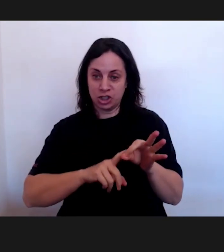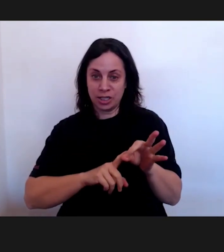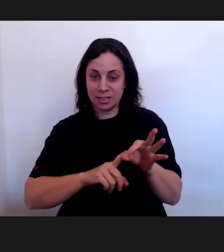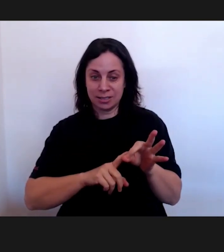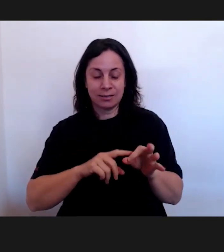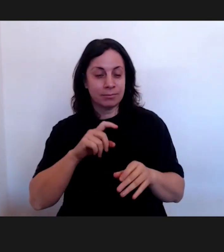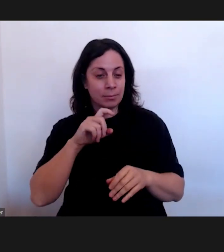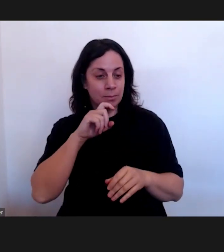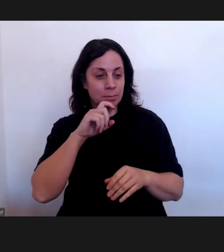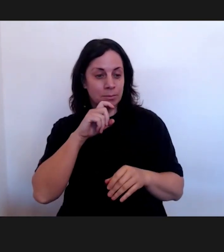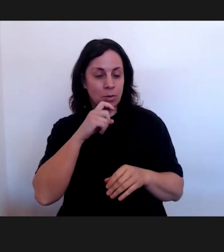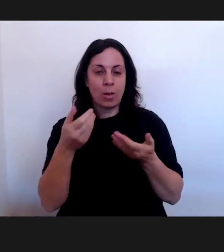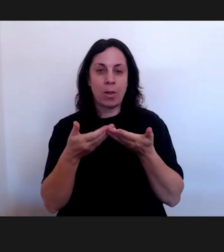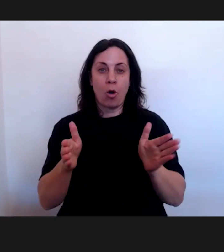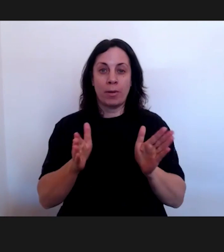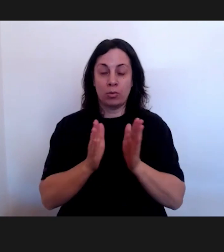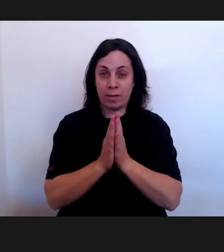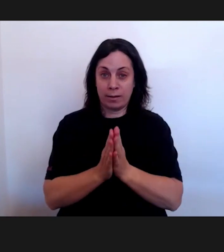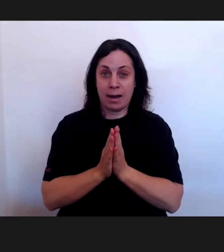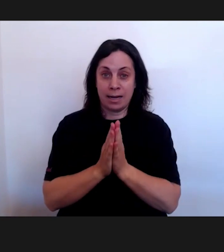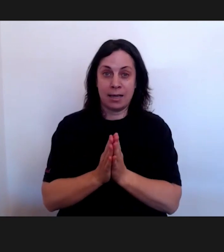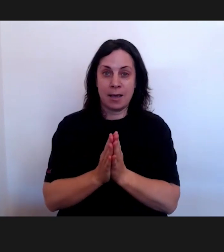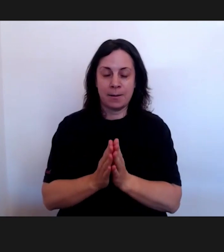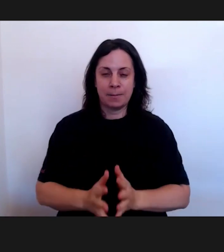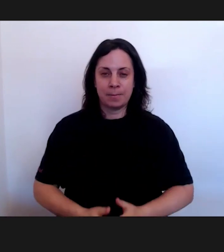session with a karakia.